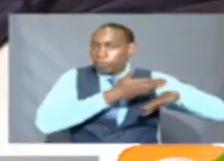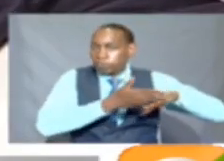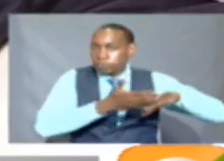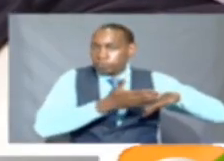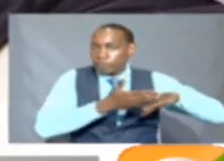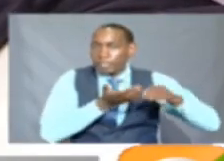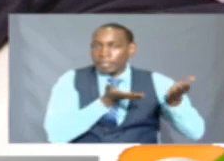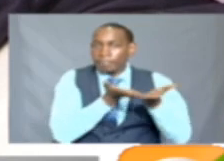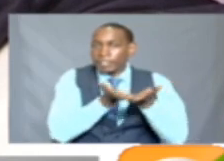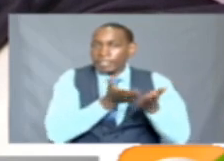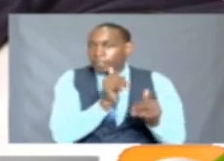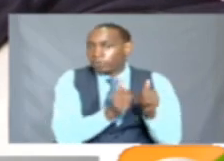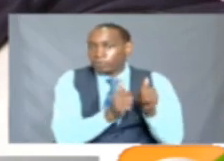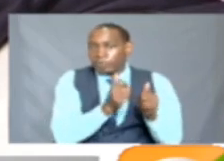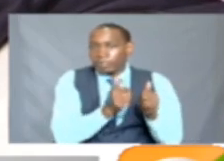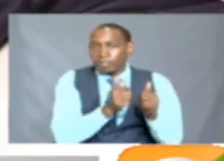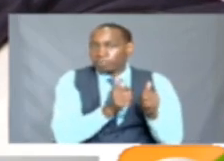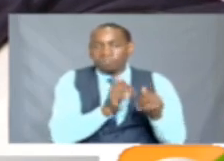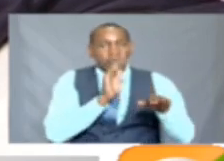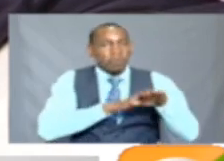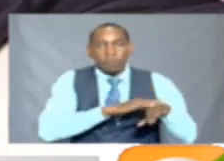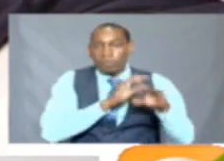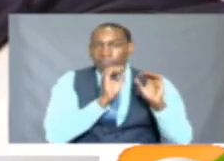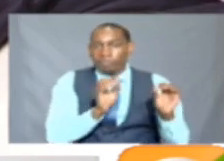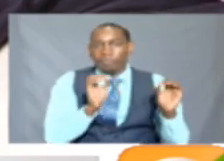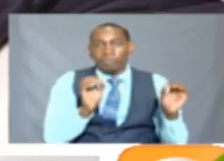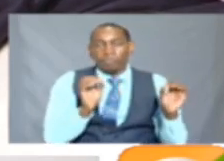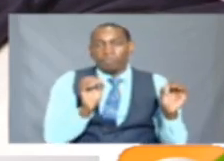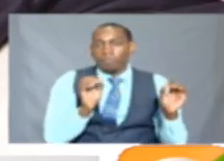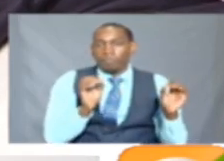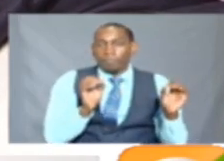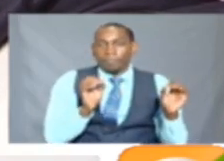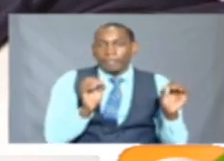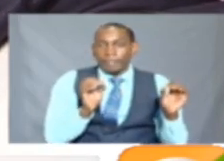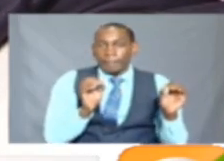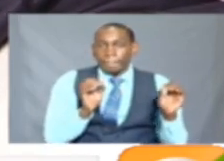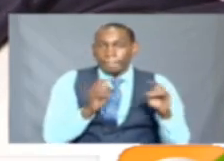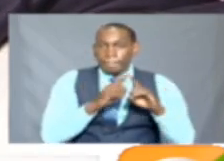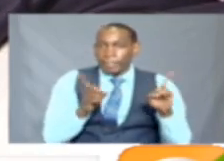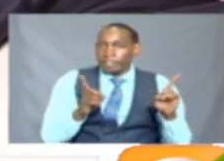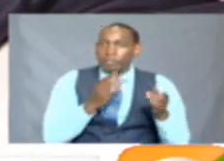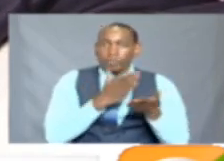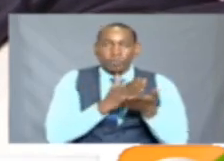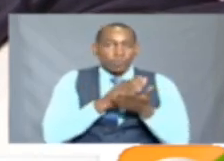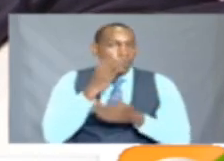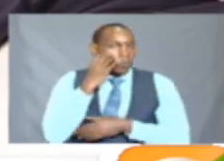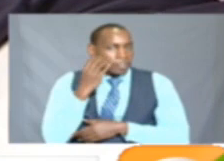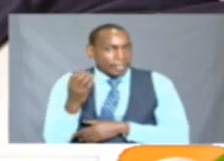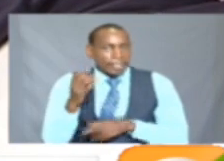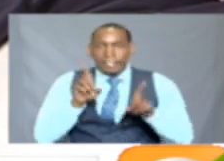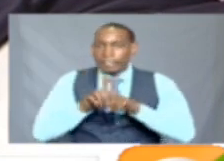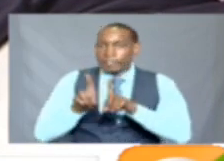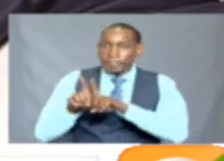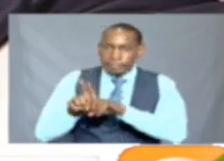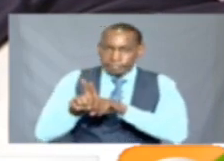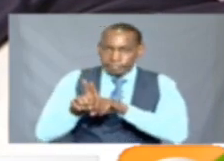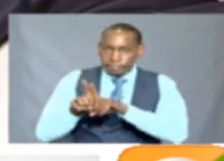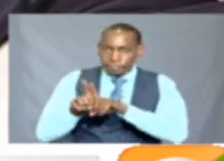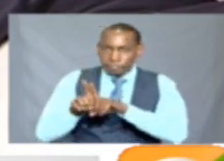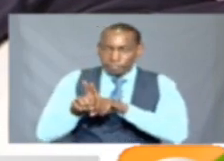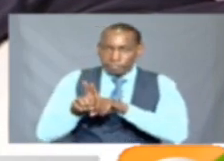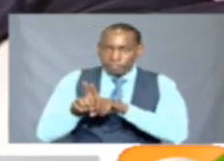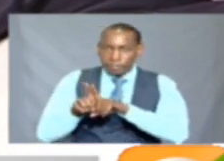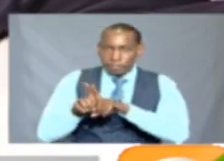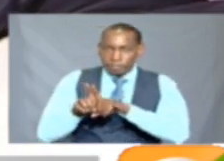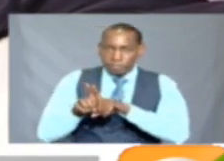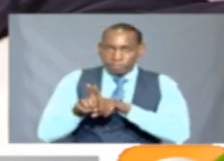in ventures that are not viable. Yeah. But that's the saddest thing, and also noting